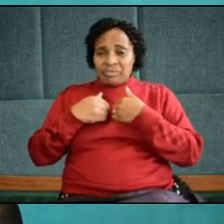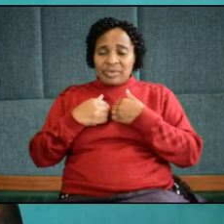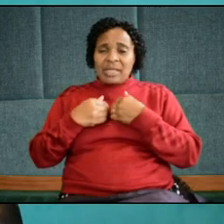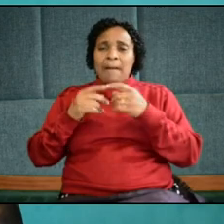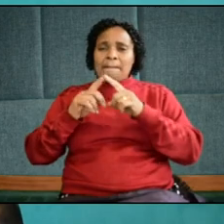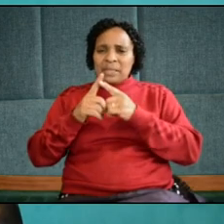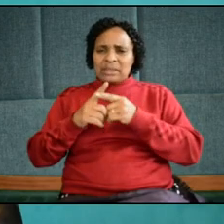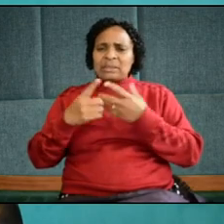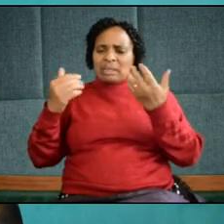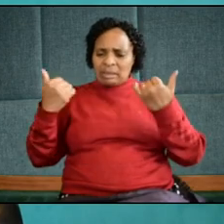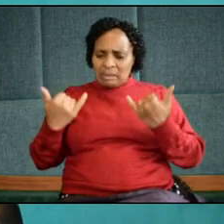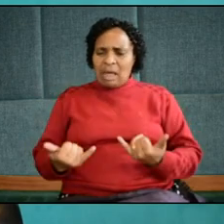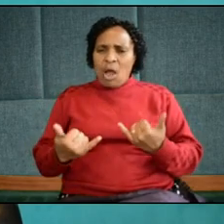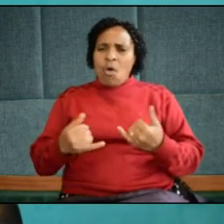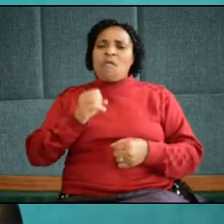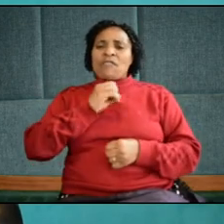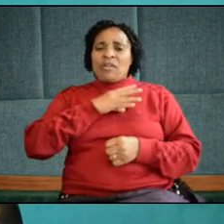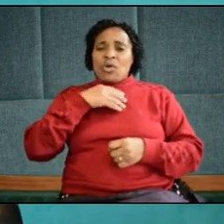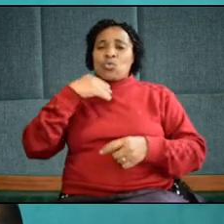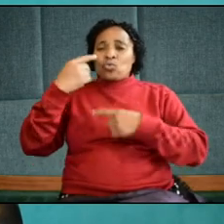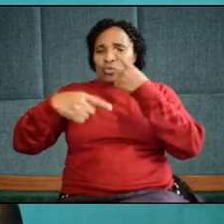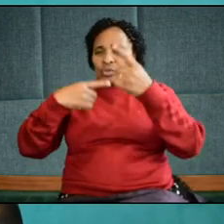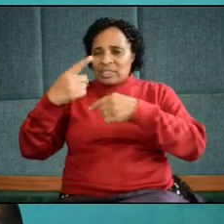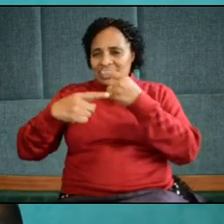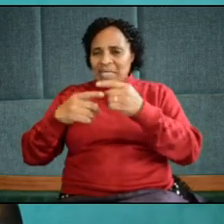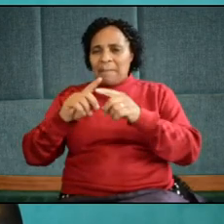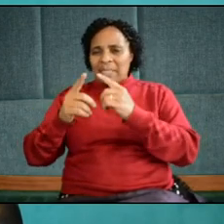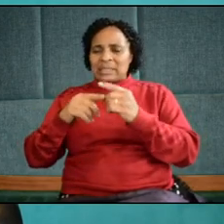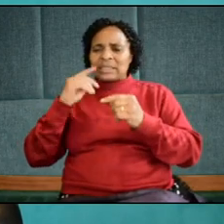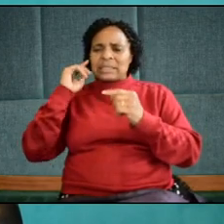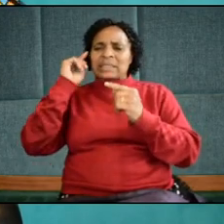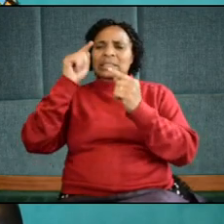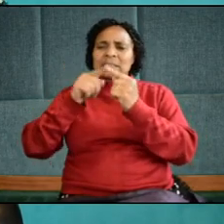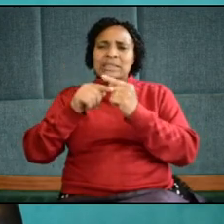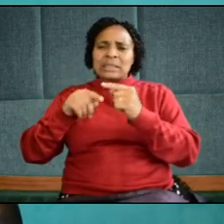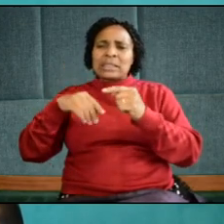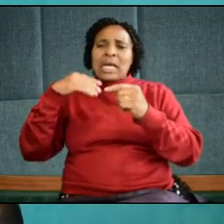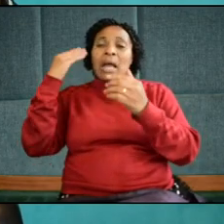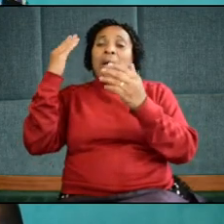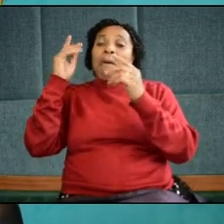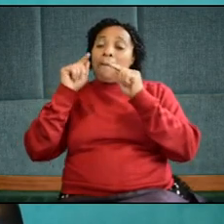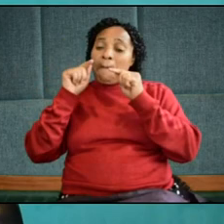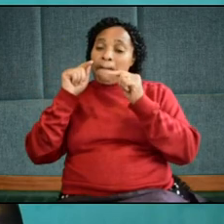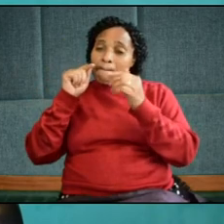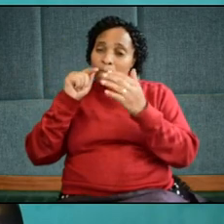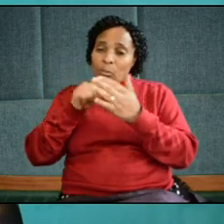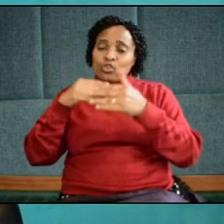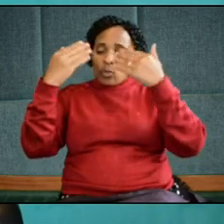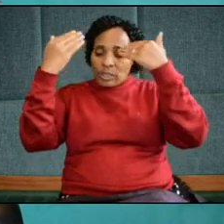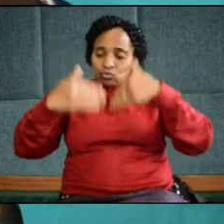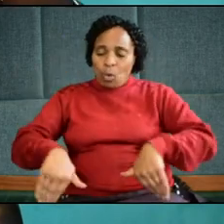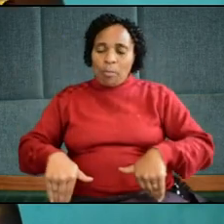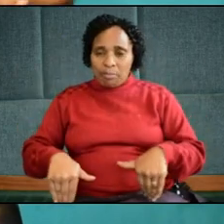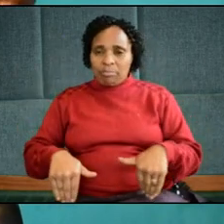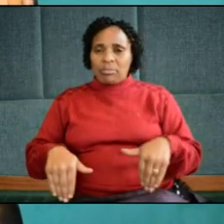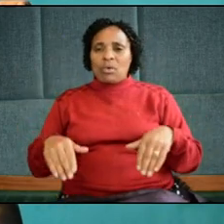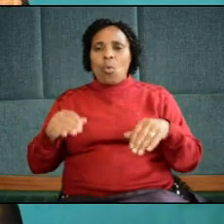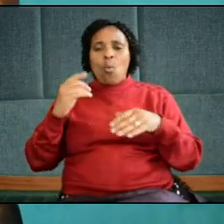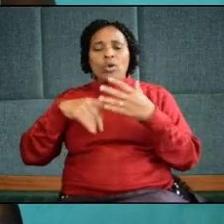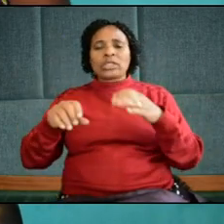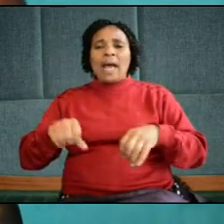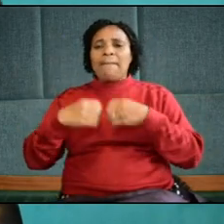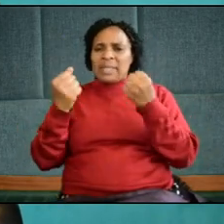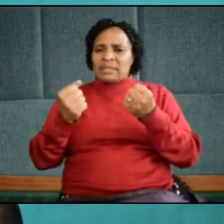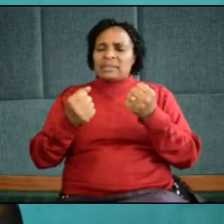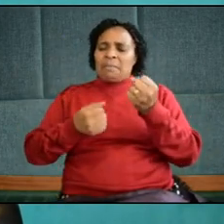The trauma can induce that. But when someone reaches the point where they are sexual, where they are aware of what's happening, of what's happening, and that this